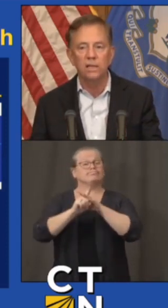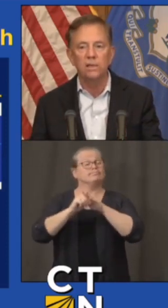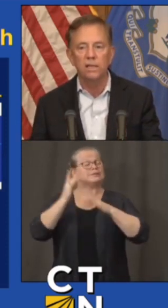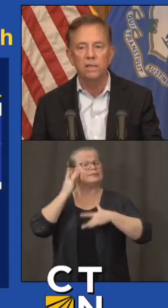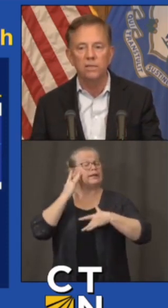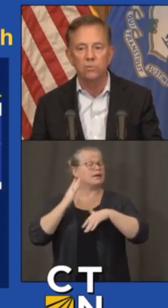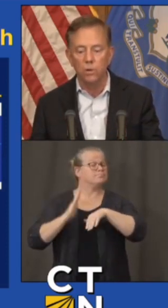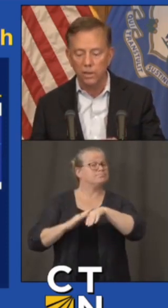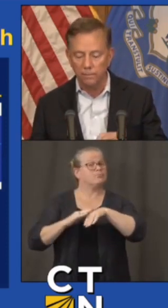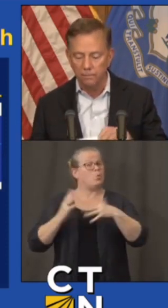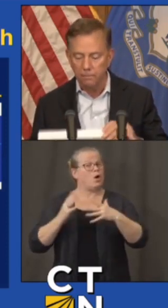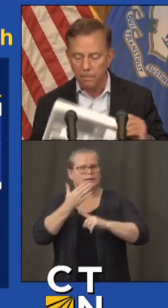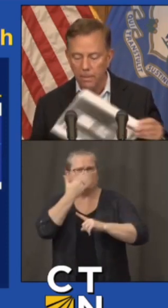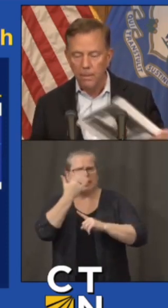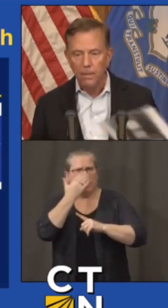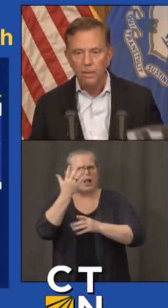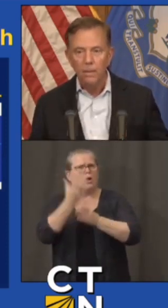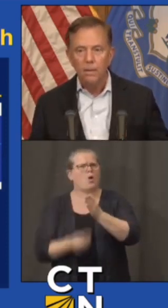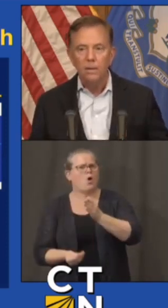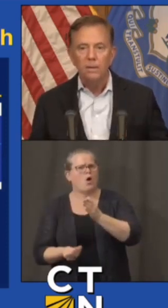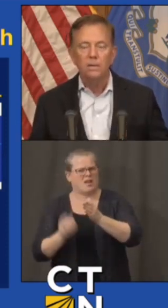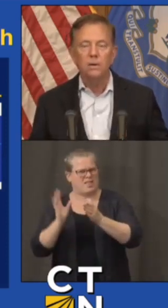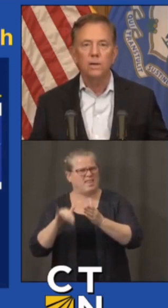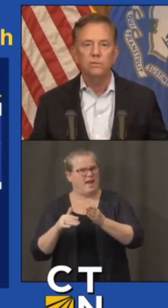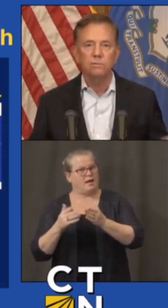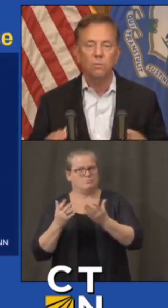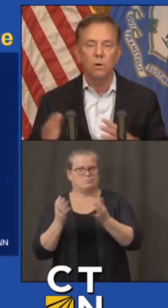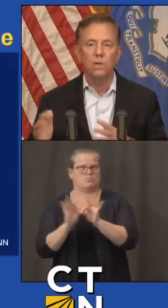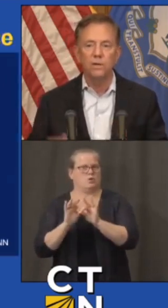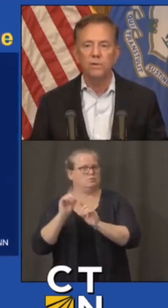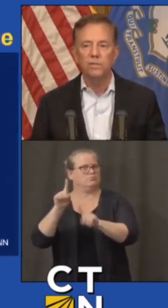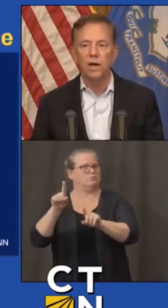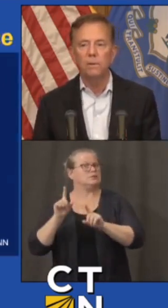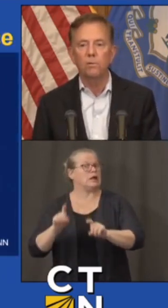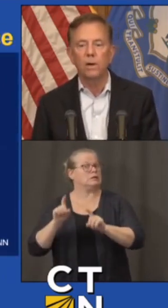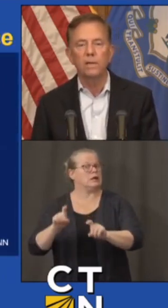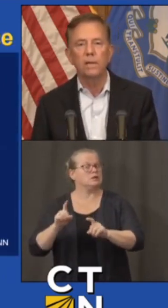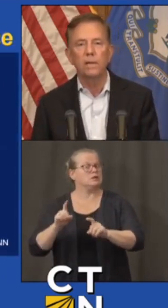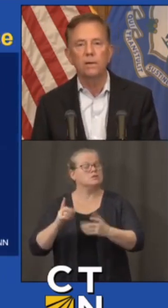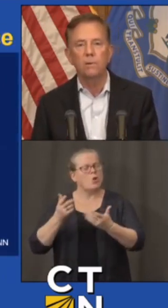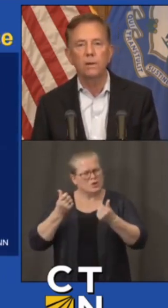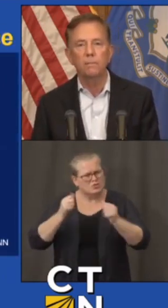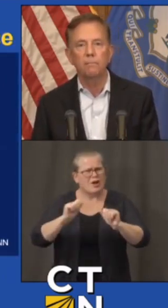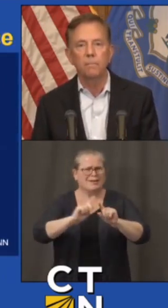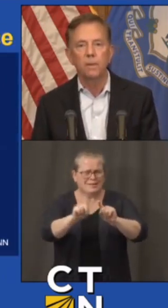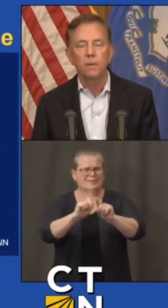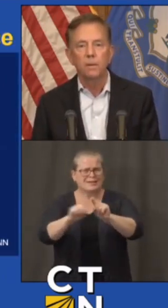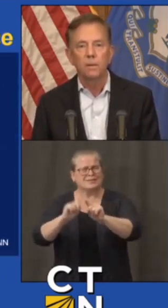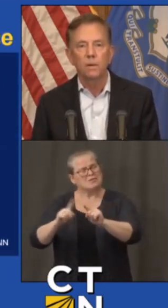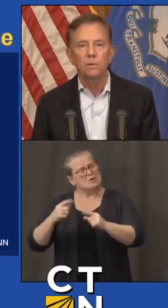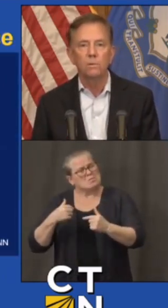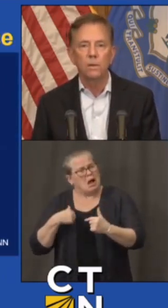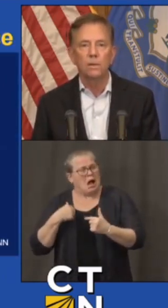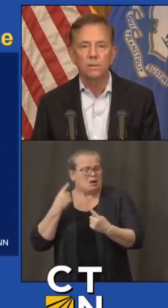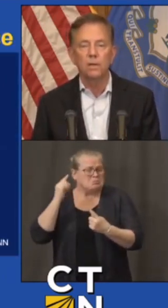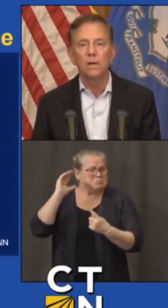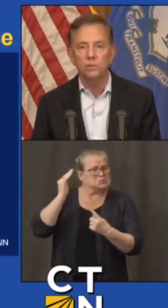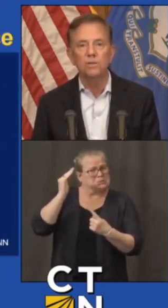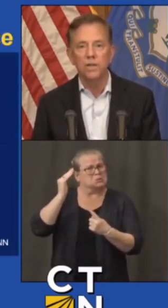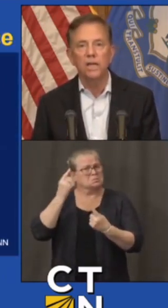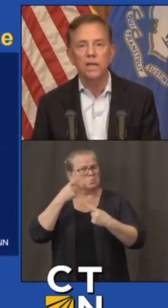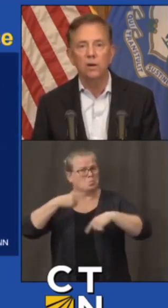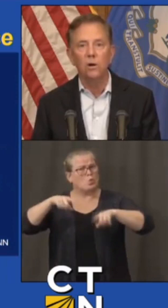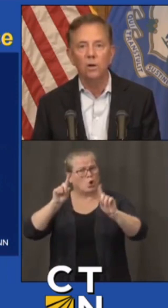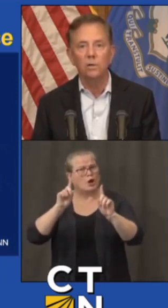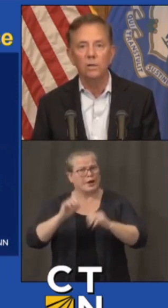and I'd like to think that it's working. You know, here's on a different topic right now. Look, the